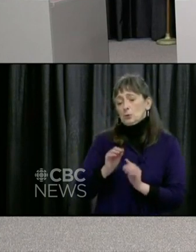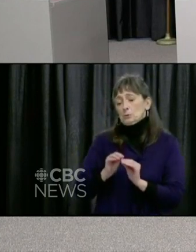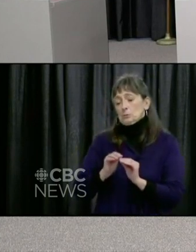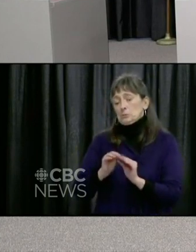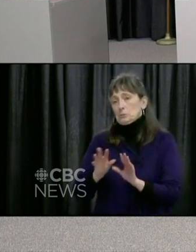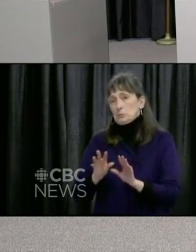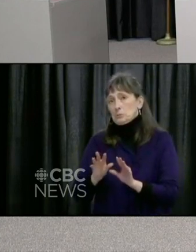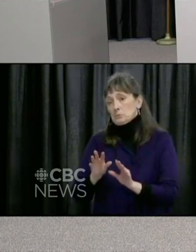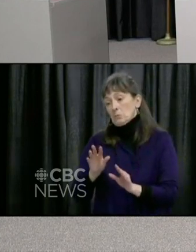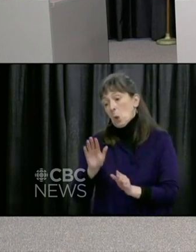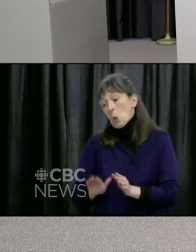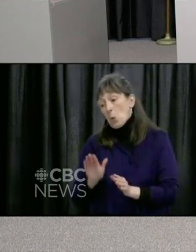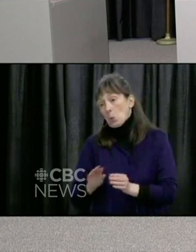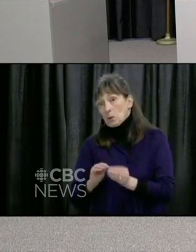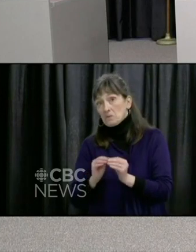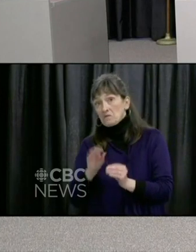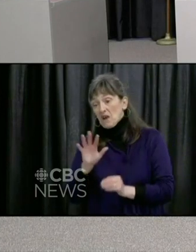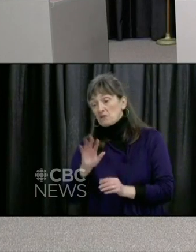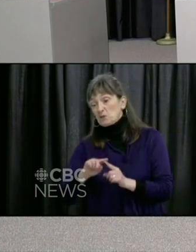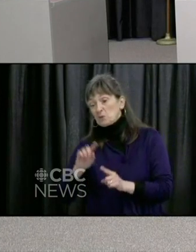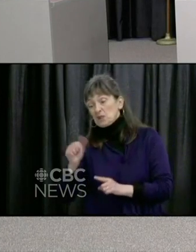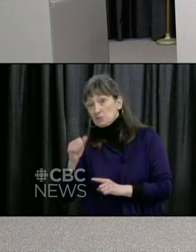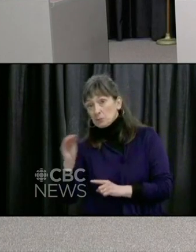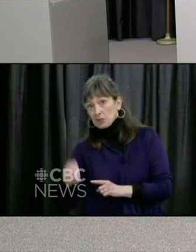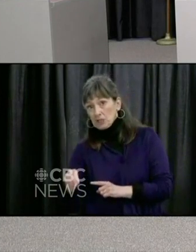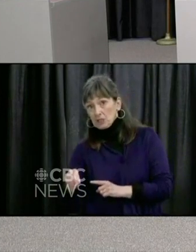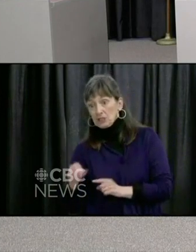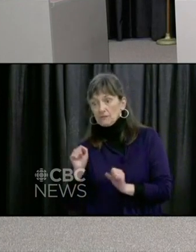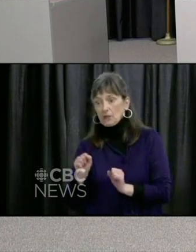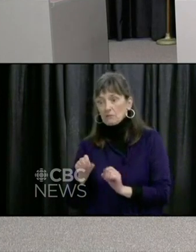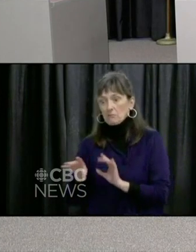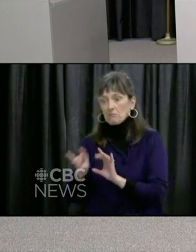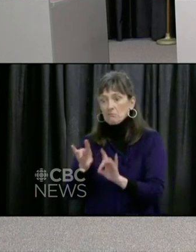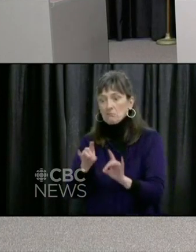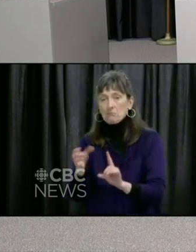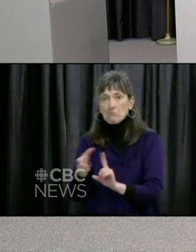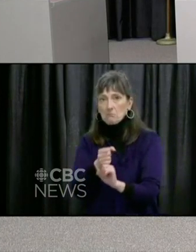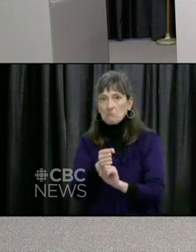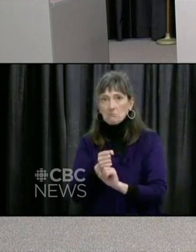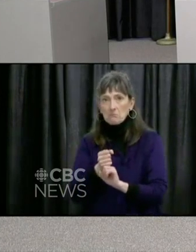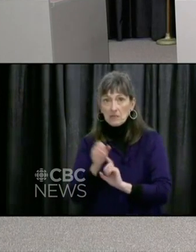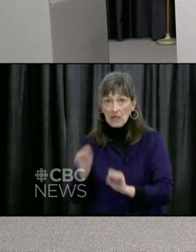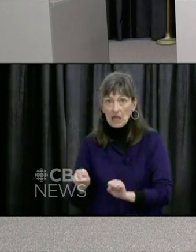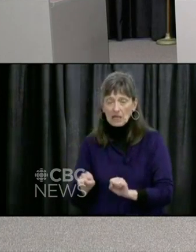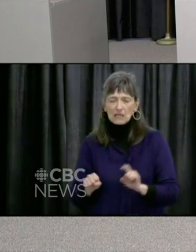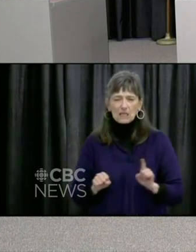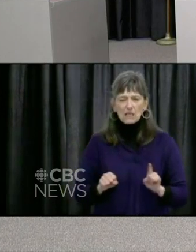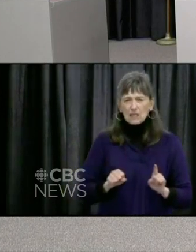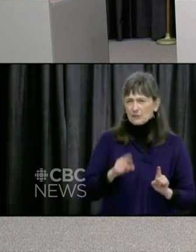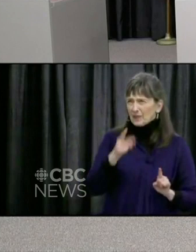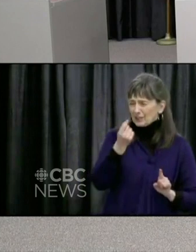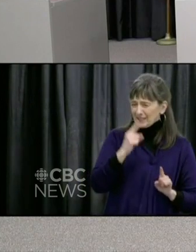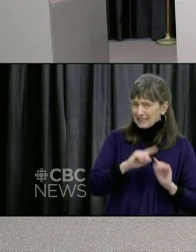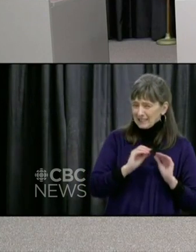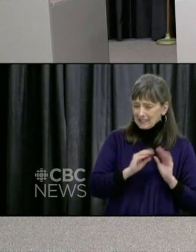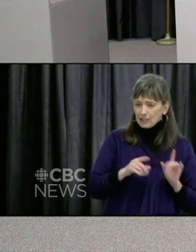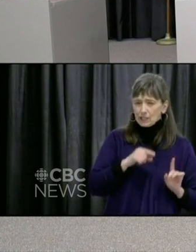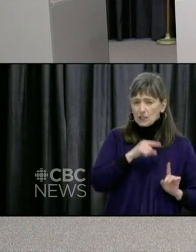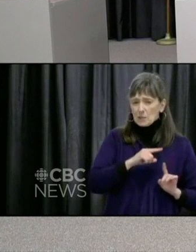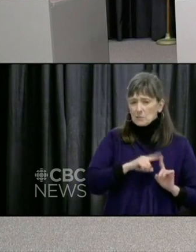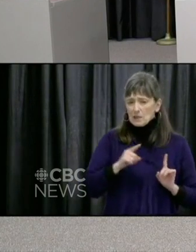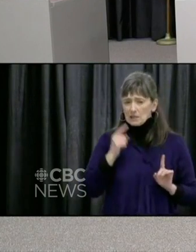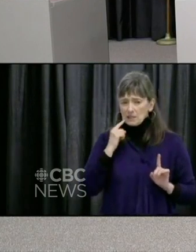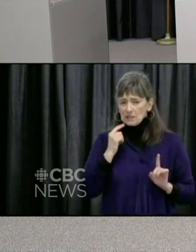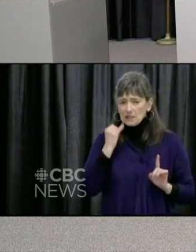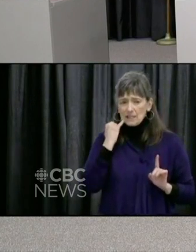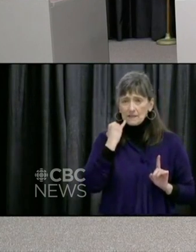to identify as many cases as possible. I just want to make sure I understood that correctly. And you said we'd have to, at that point, have